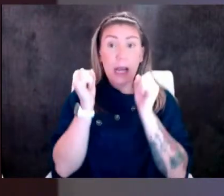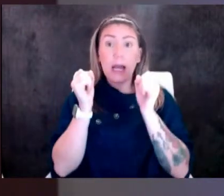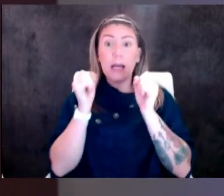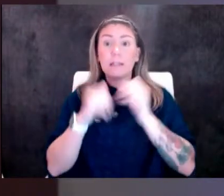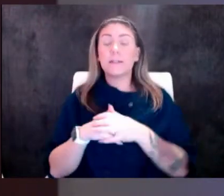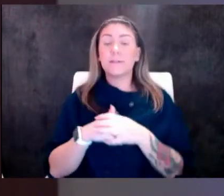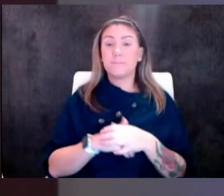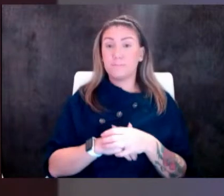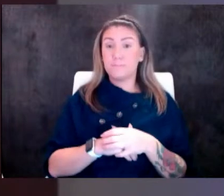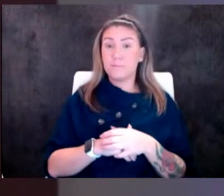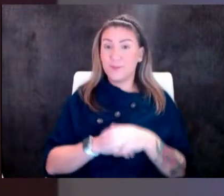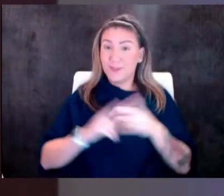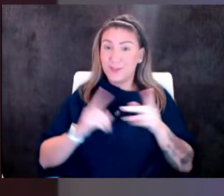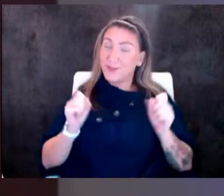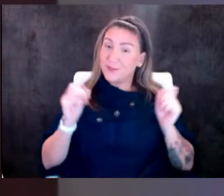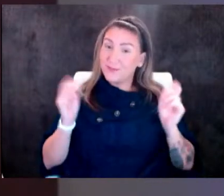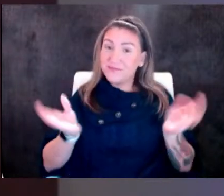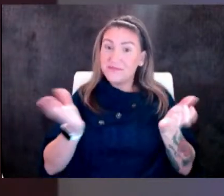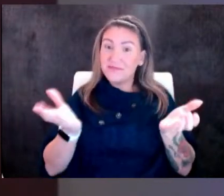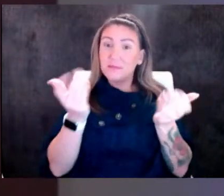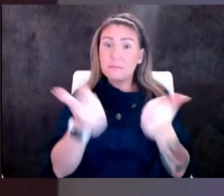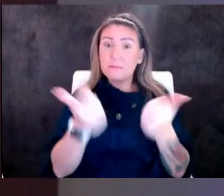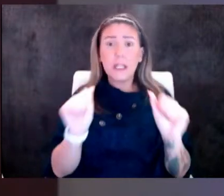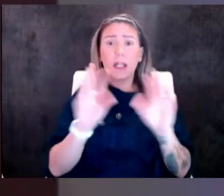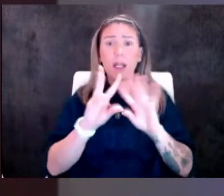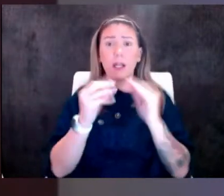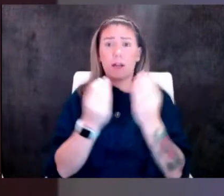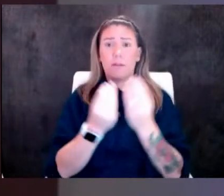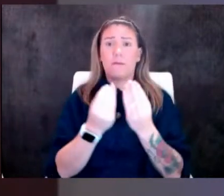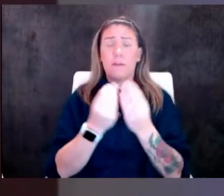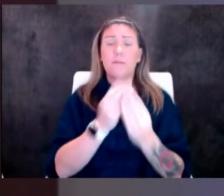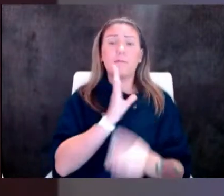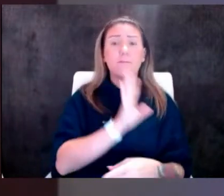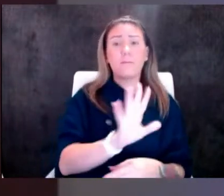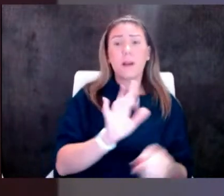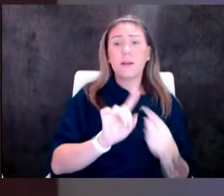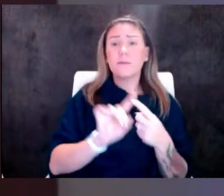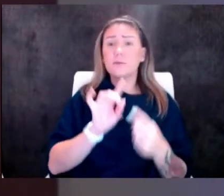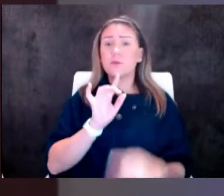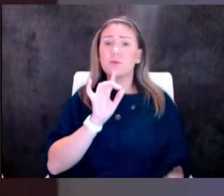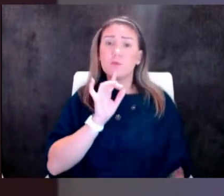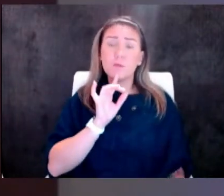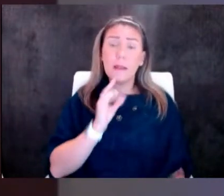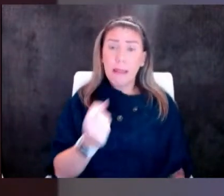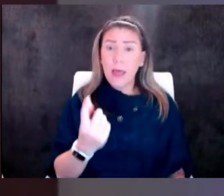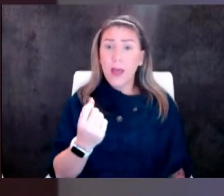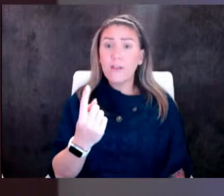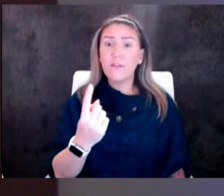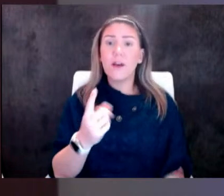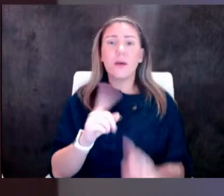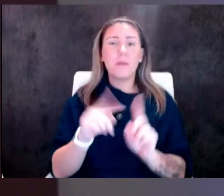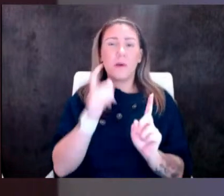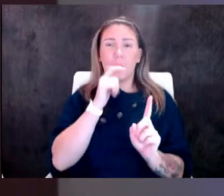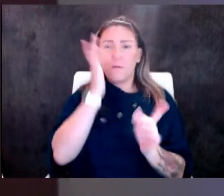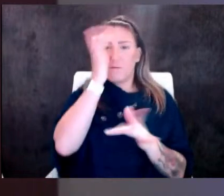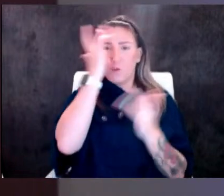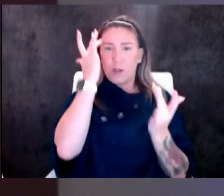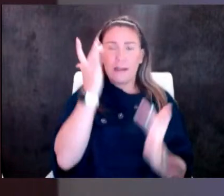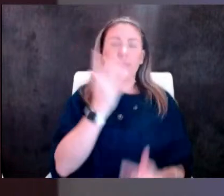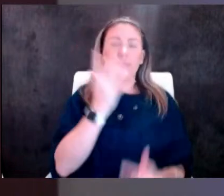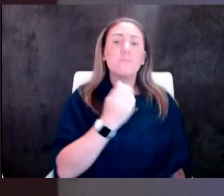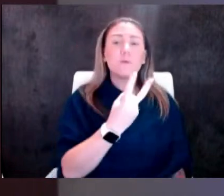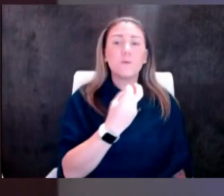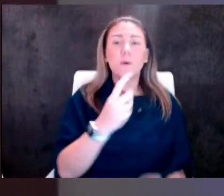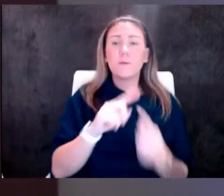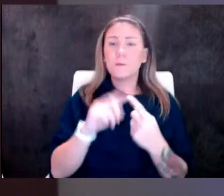the encouragement for any family, 5 to 11, kids 5 to 11 certainly, but not to forget those 12 to 17-year-olds who still have a lot